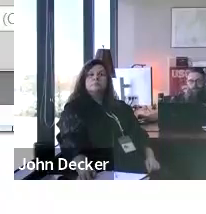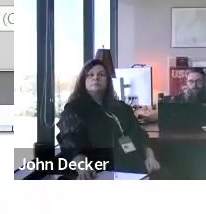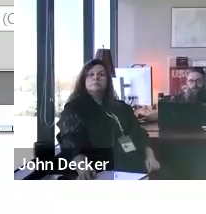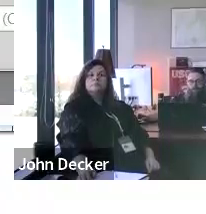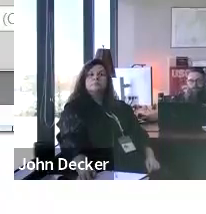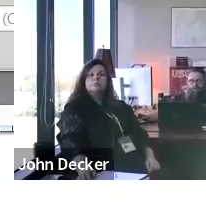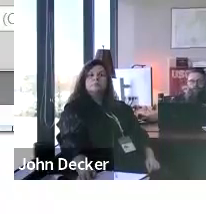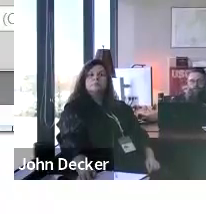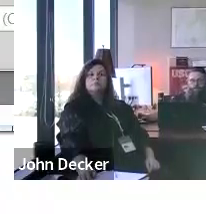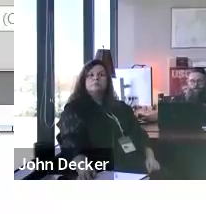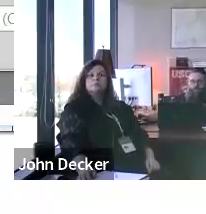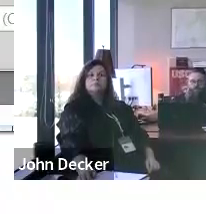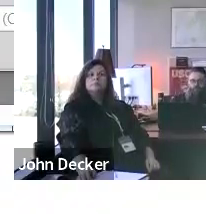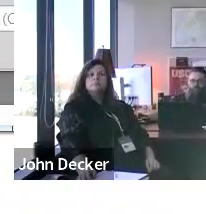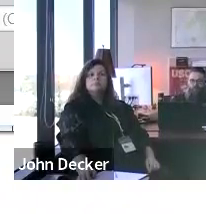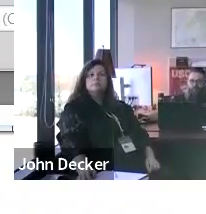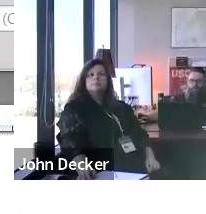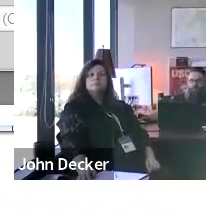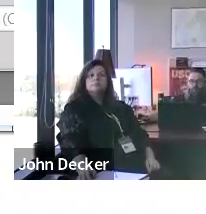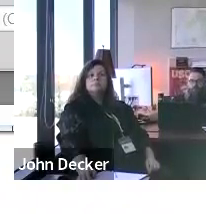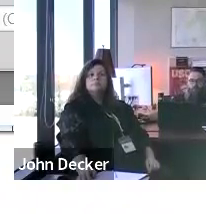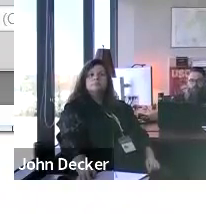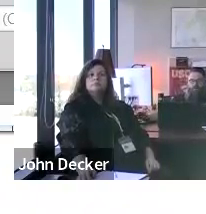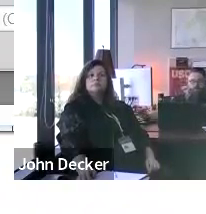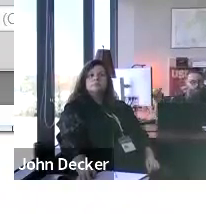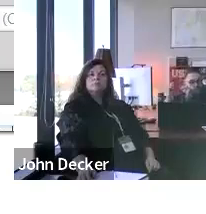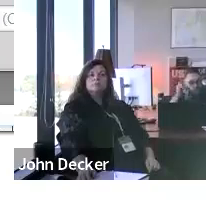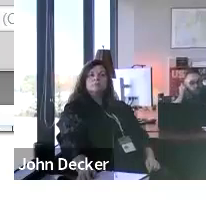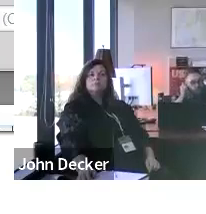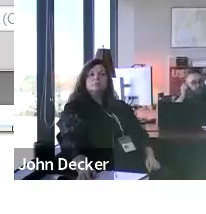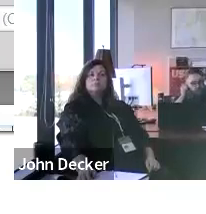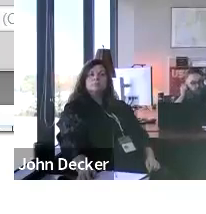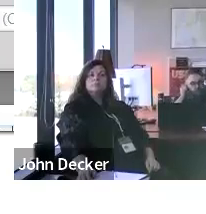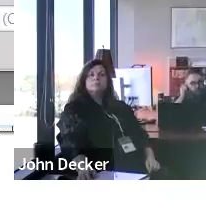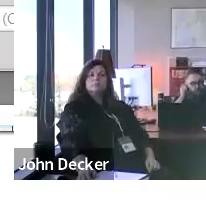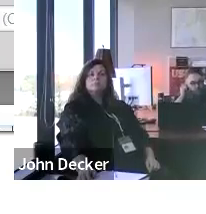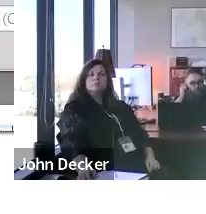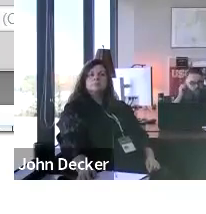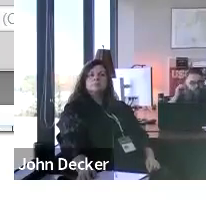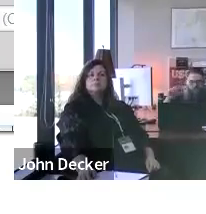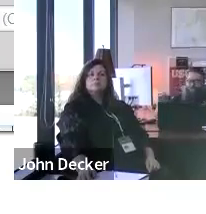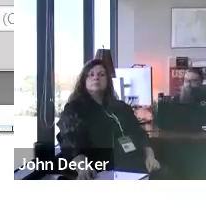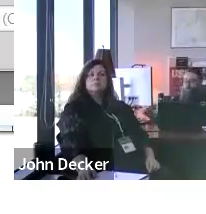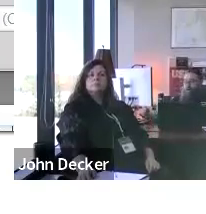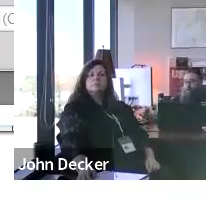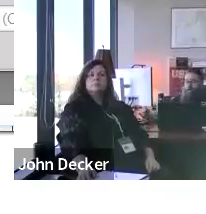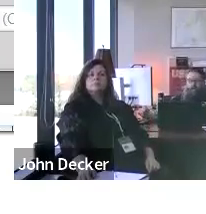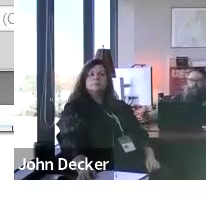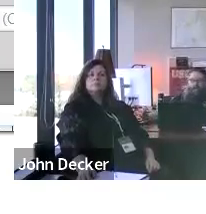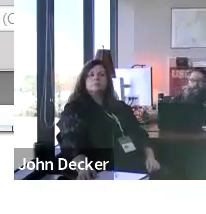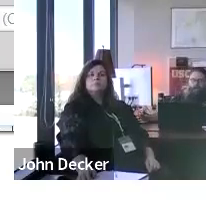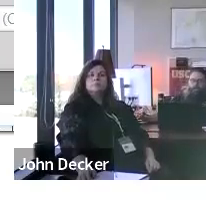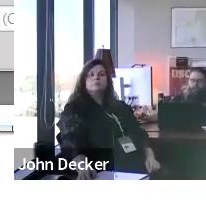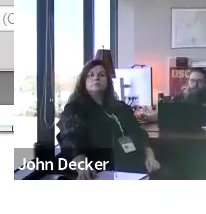not limited to evaluating alternative rate setting methodologies, the number and type of service codes, and recommendations for